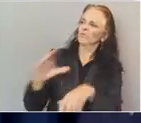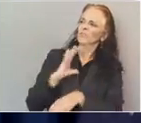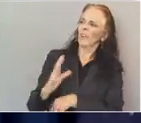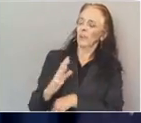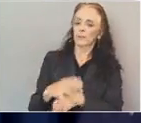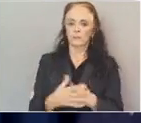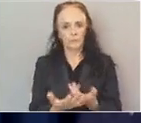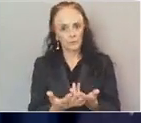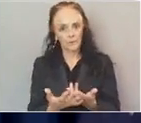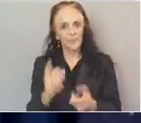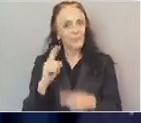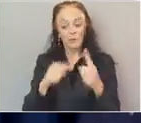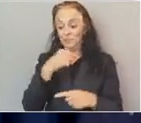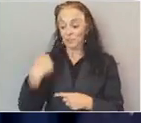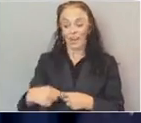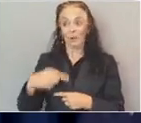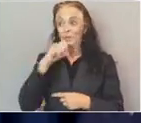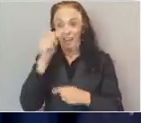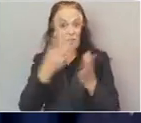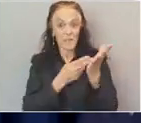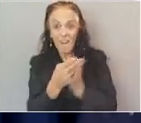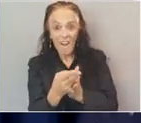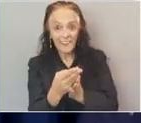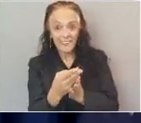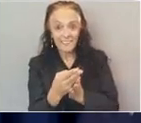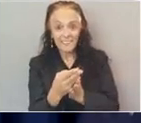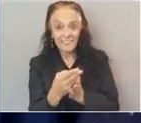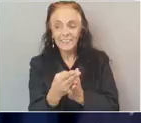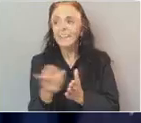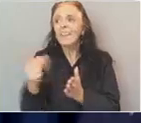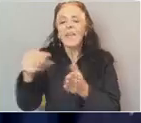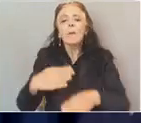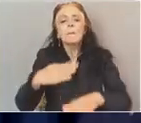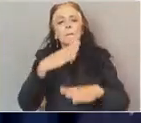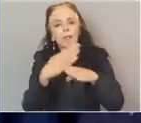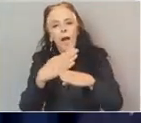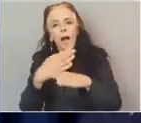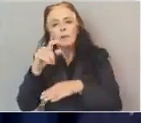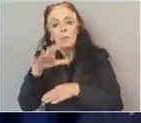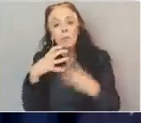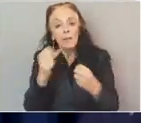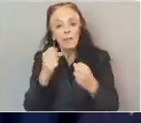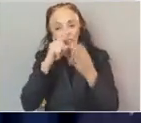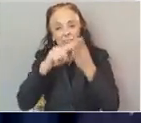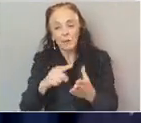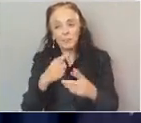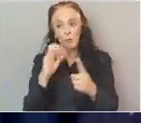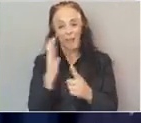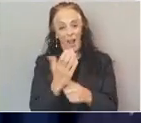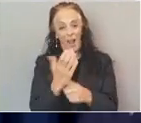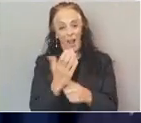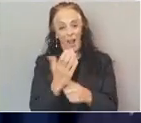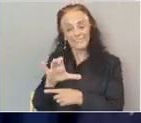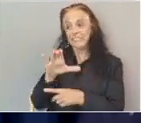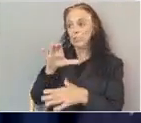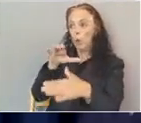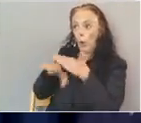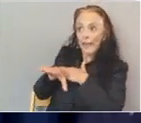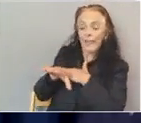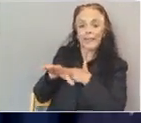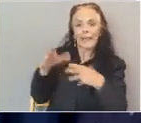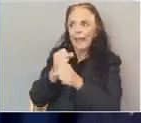being transparent. They blocked public health inspectors from our CDC from getting access